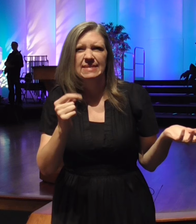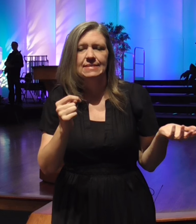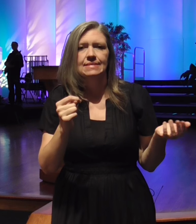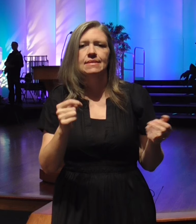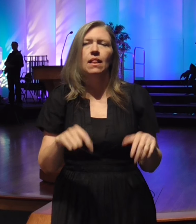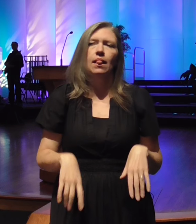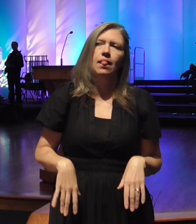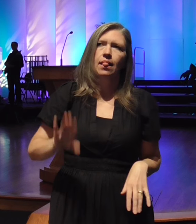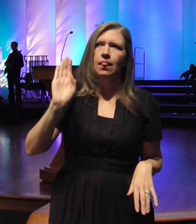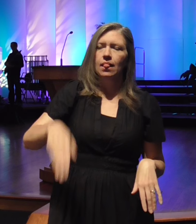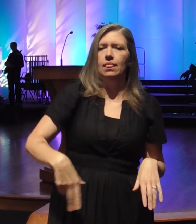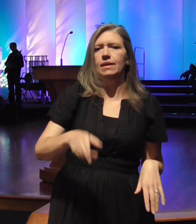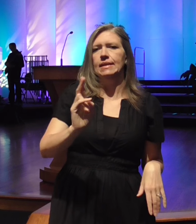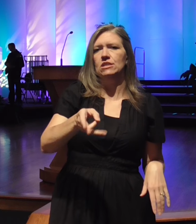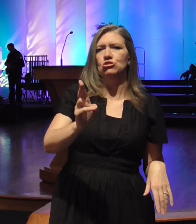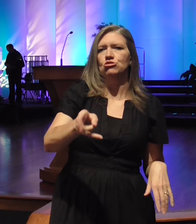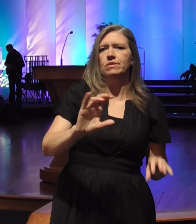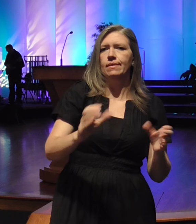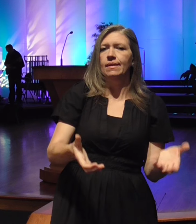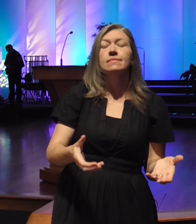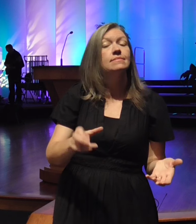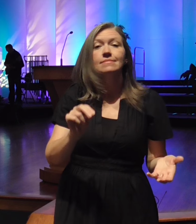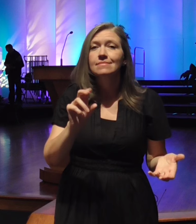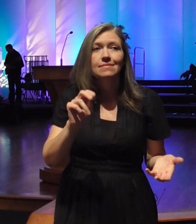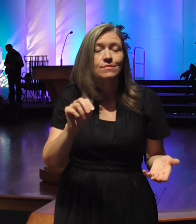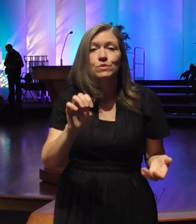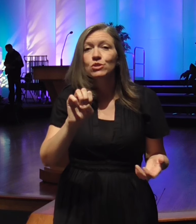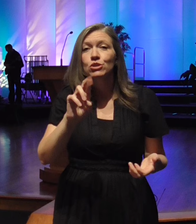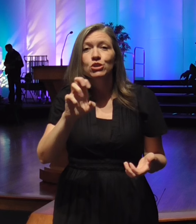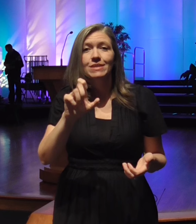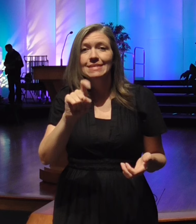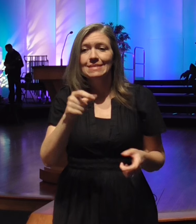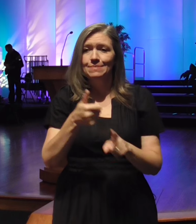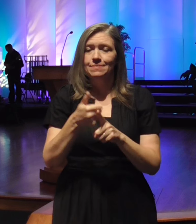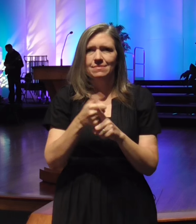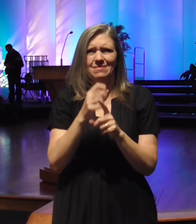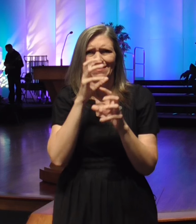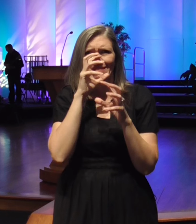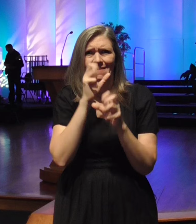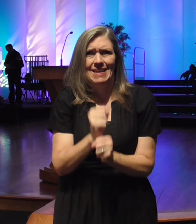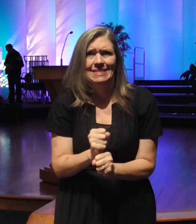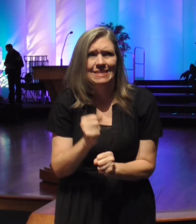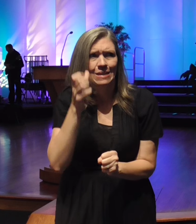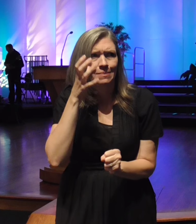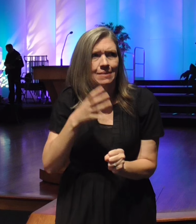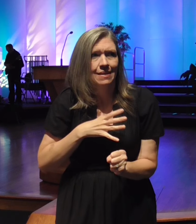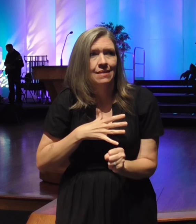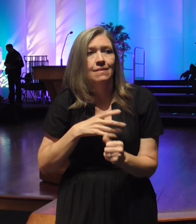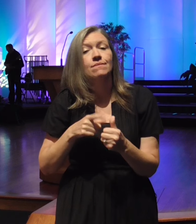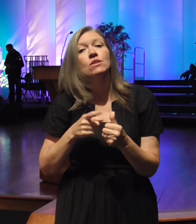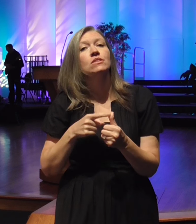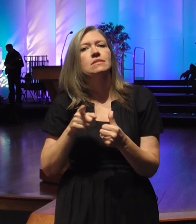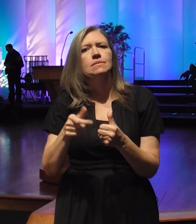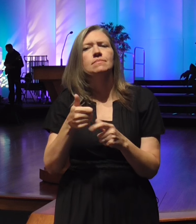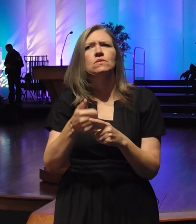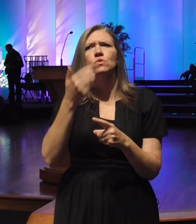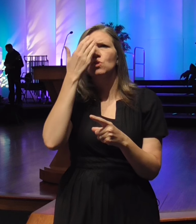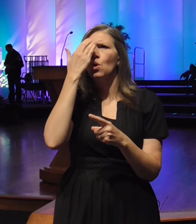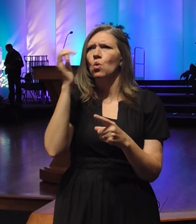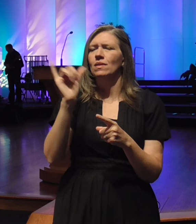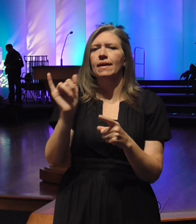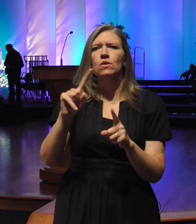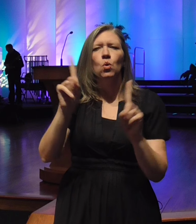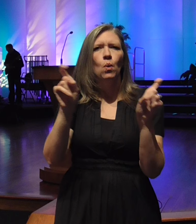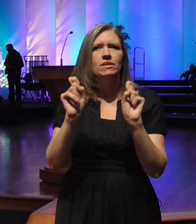Ernest. And I just want to tell you, I can almost see it. Oh, Essential Ernest, it's history.